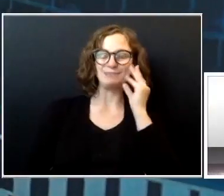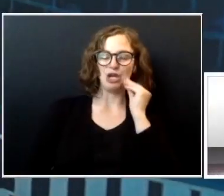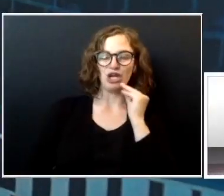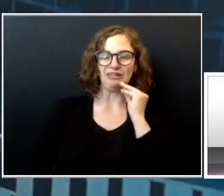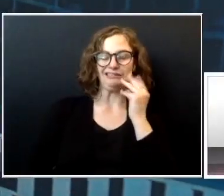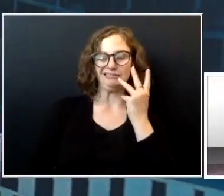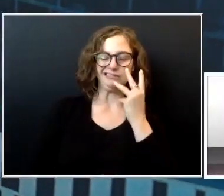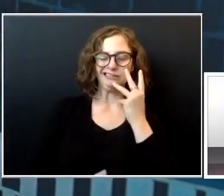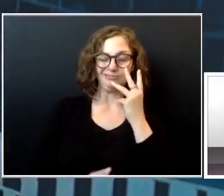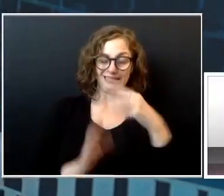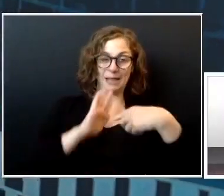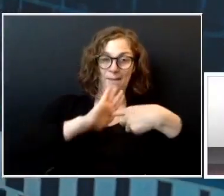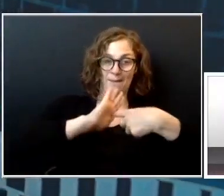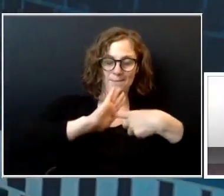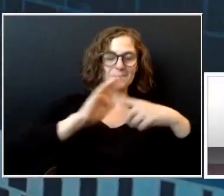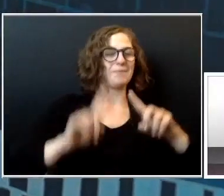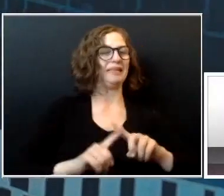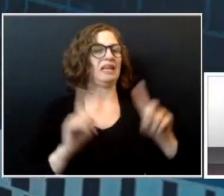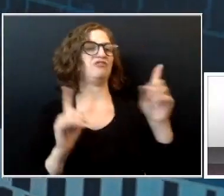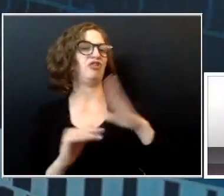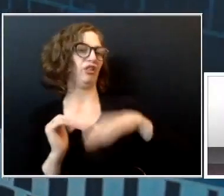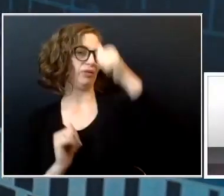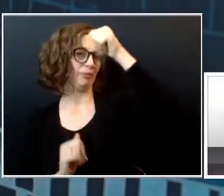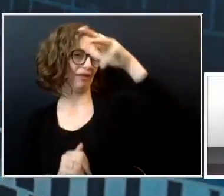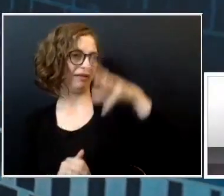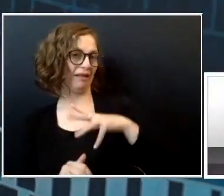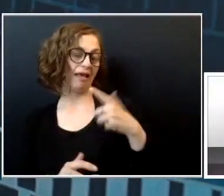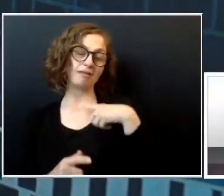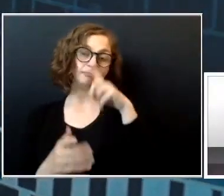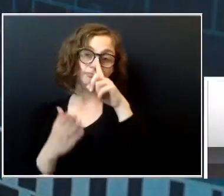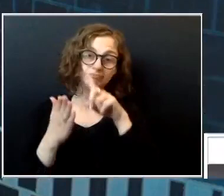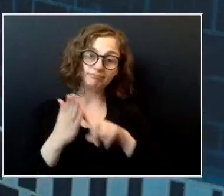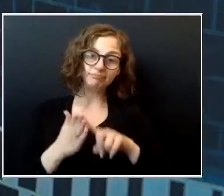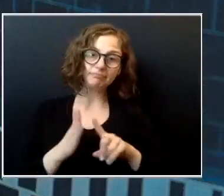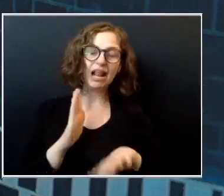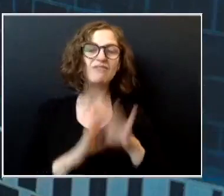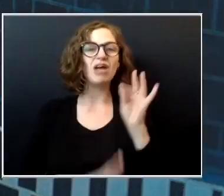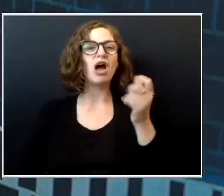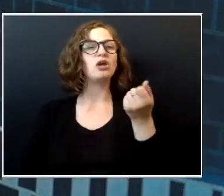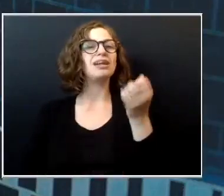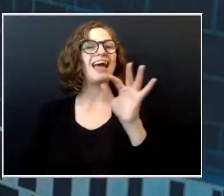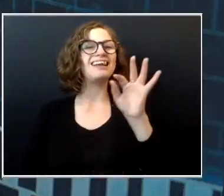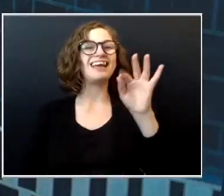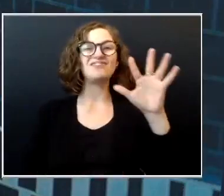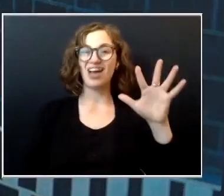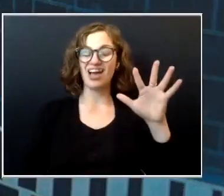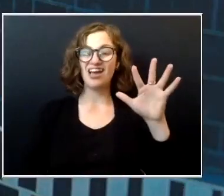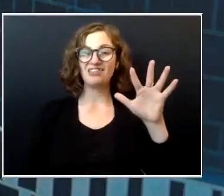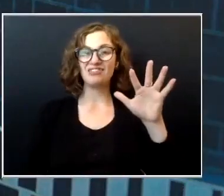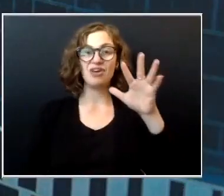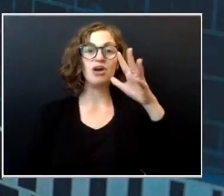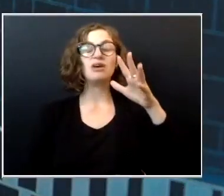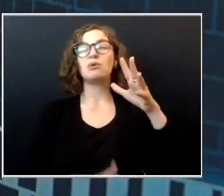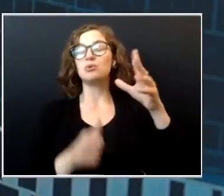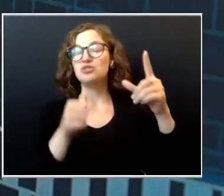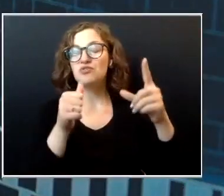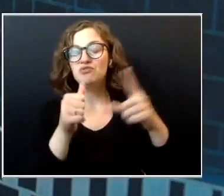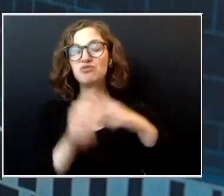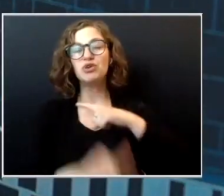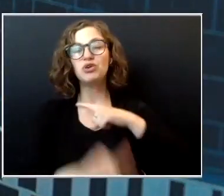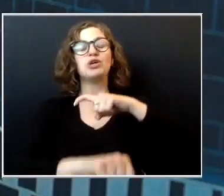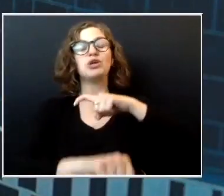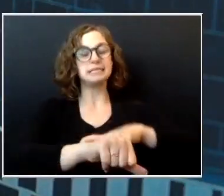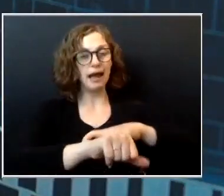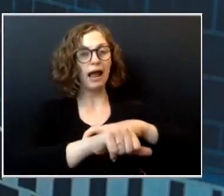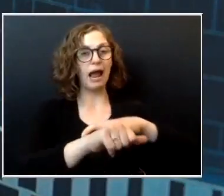fascinating. I was doing some research, and I believe it was 1995 when women were first allowed in clinical trials, which was only 30 years